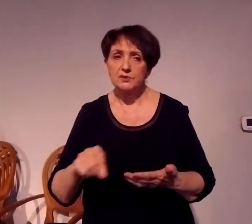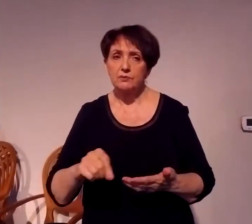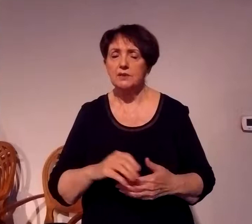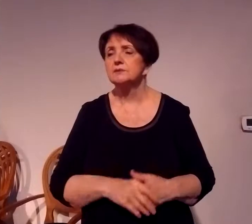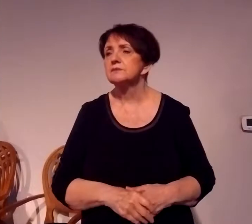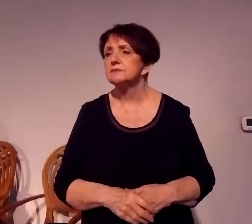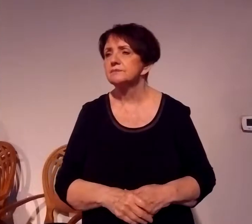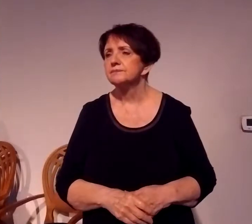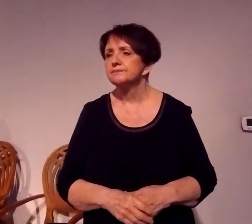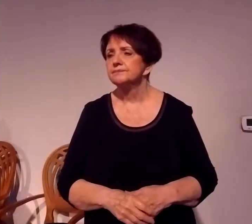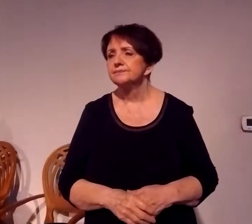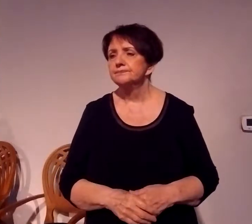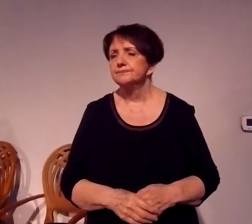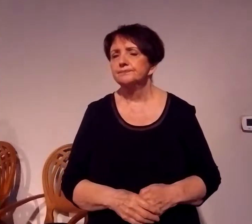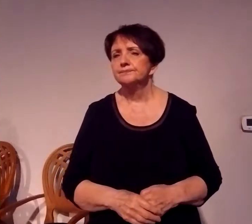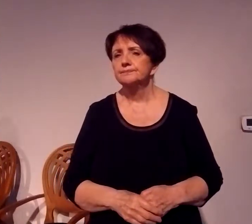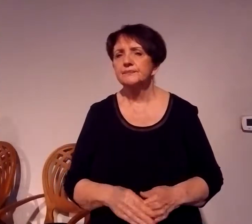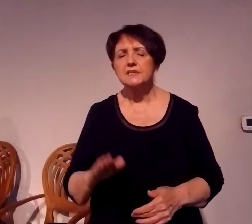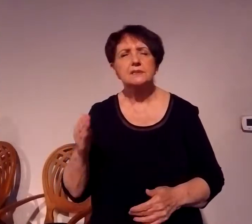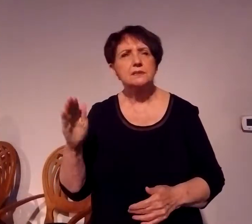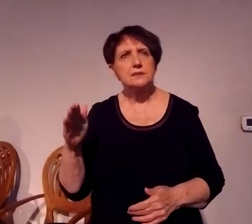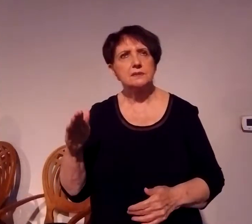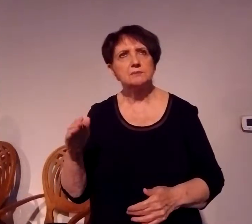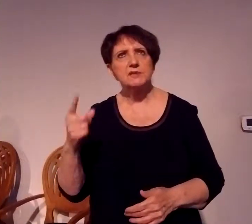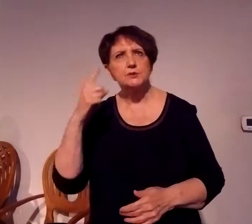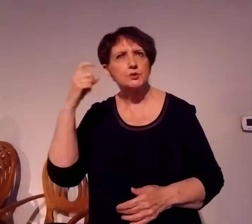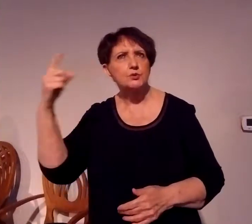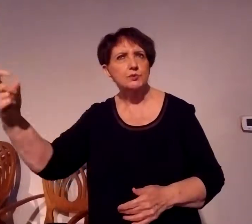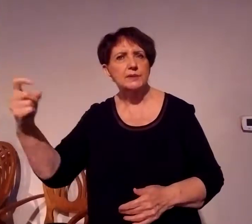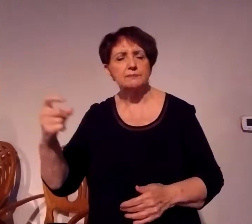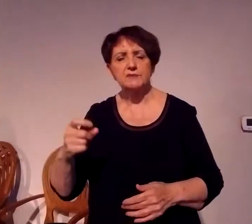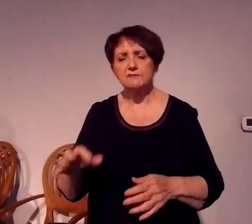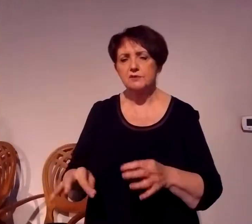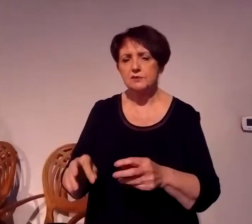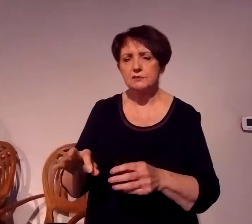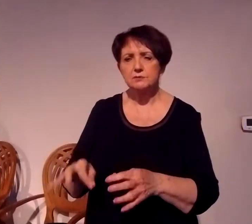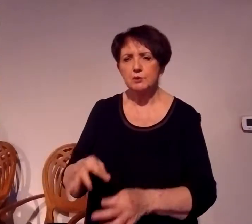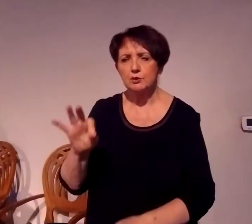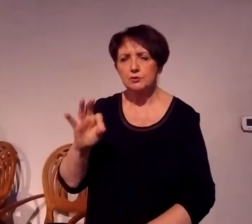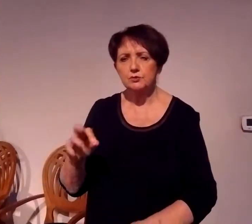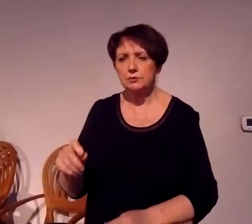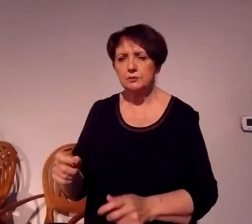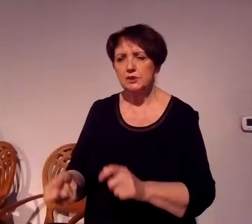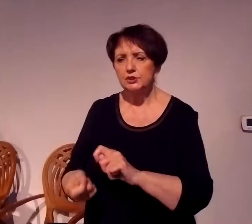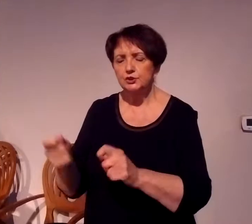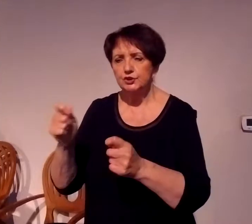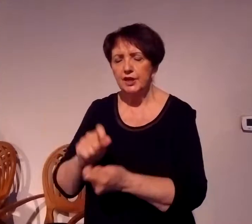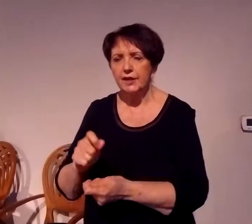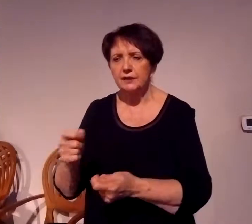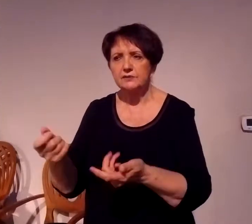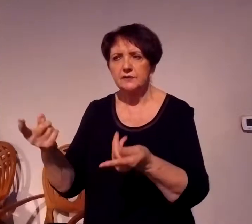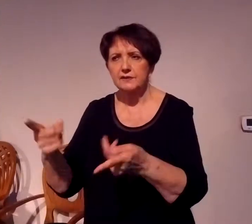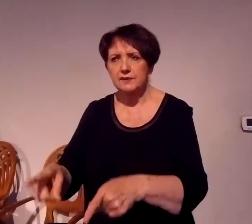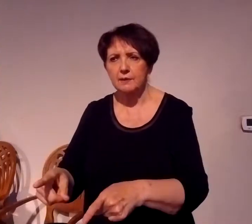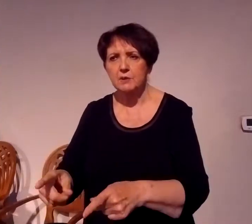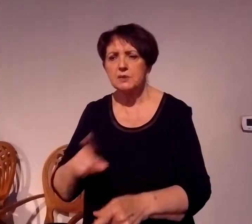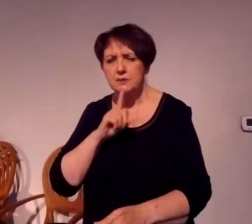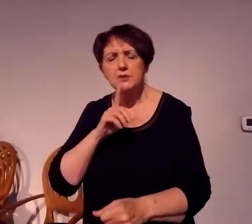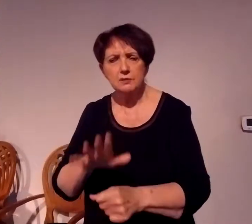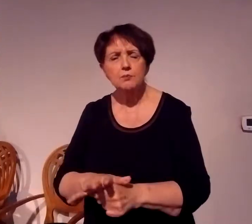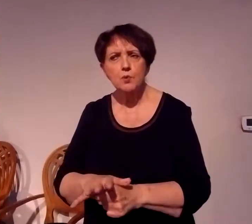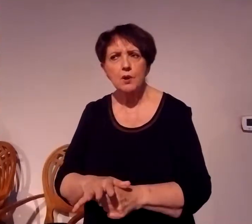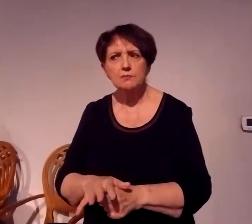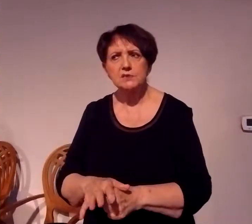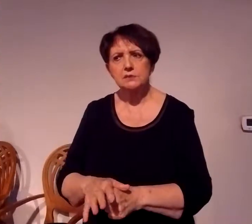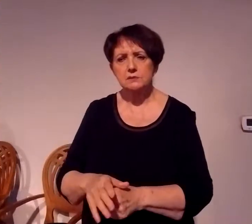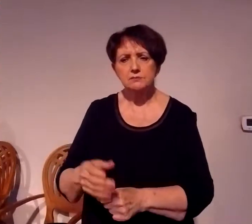preface. It seems as though the dreams of a spiritual renaissance, which promised so fairly but a little time